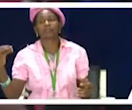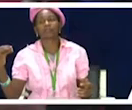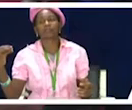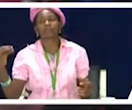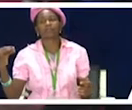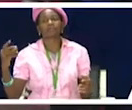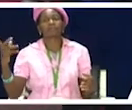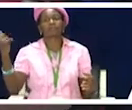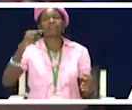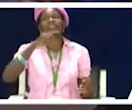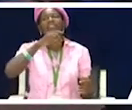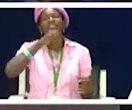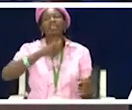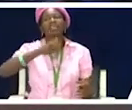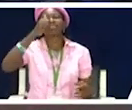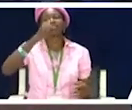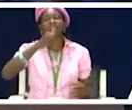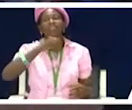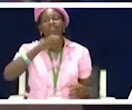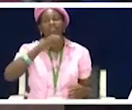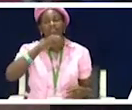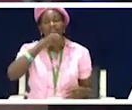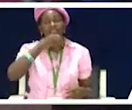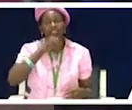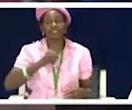The elders have a say.